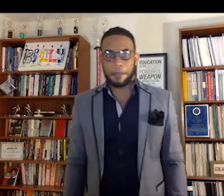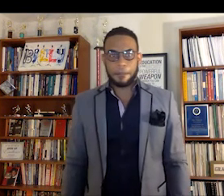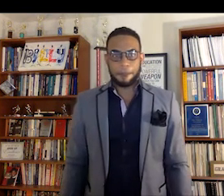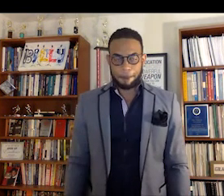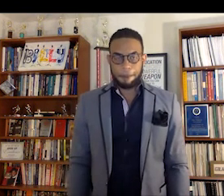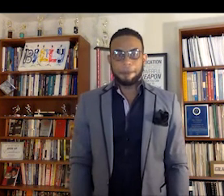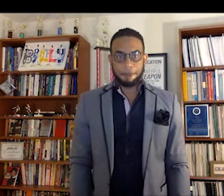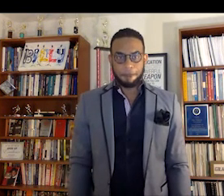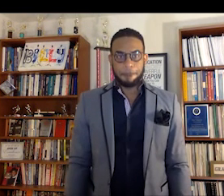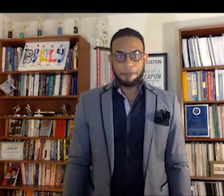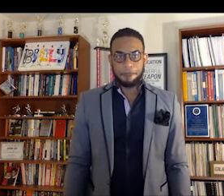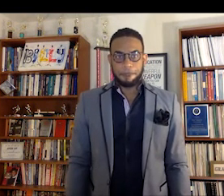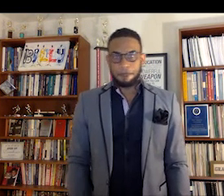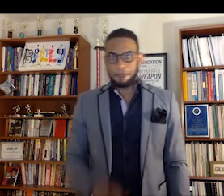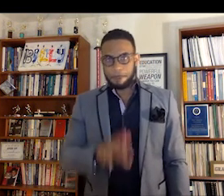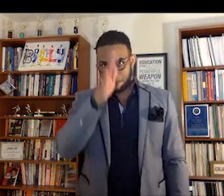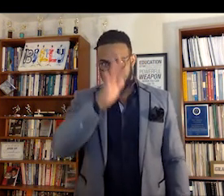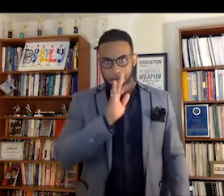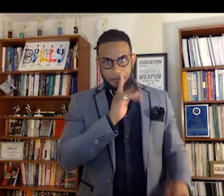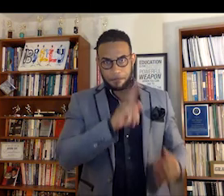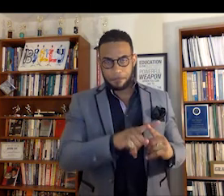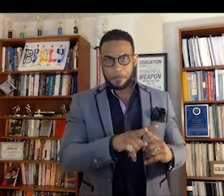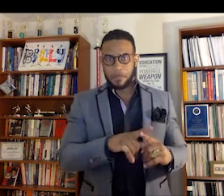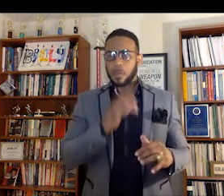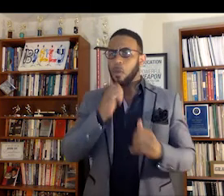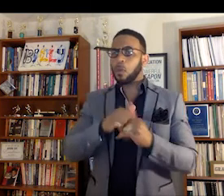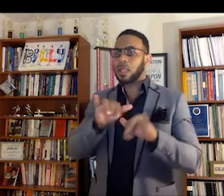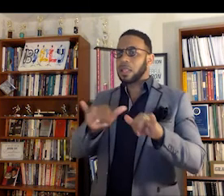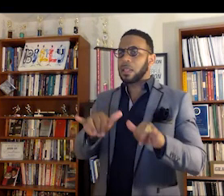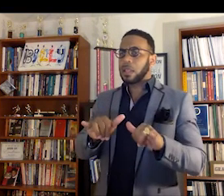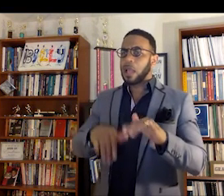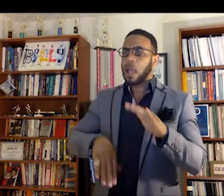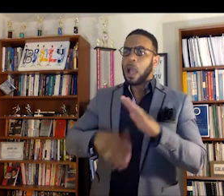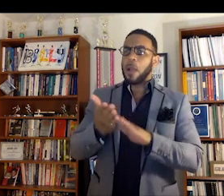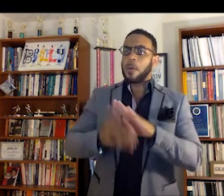wrong with this system? I think the system is operating at peak efficiency.